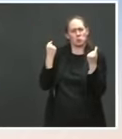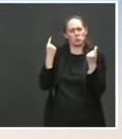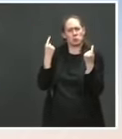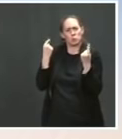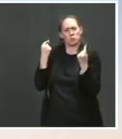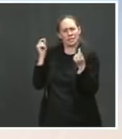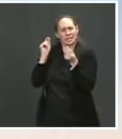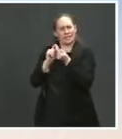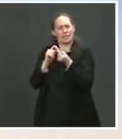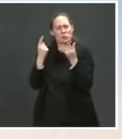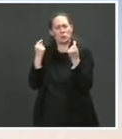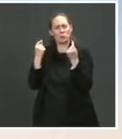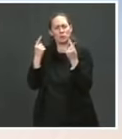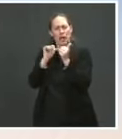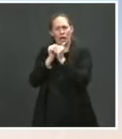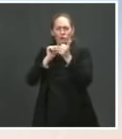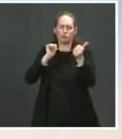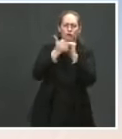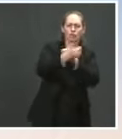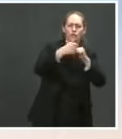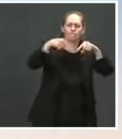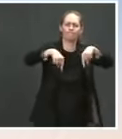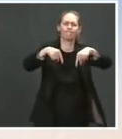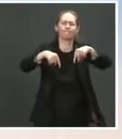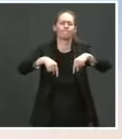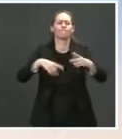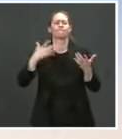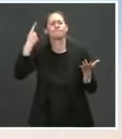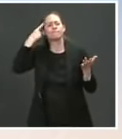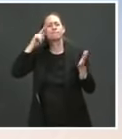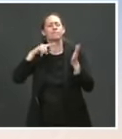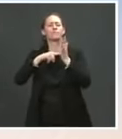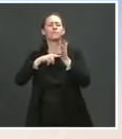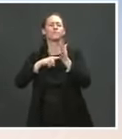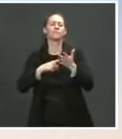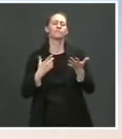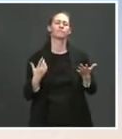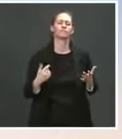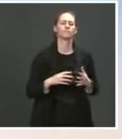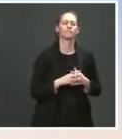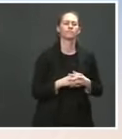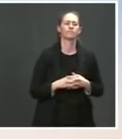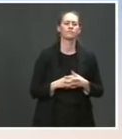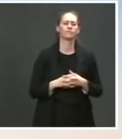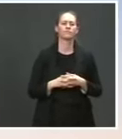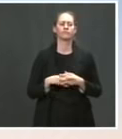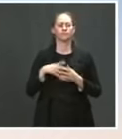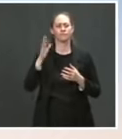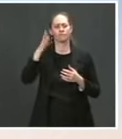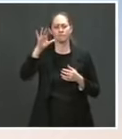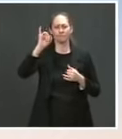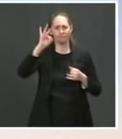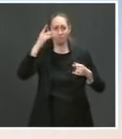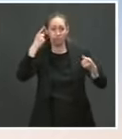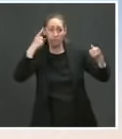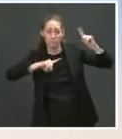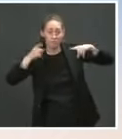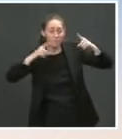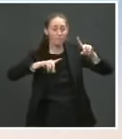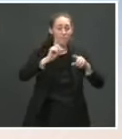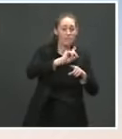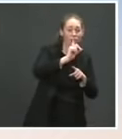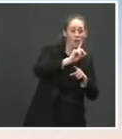example, qualified immunity isn't removed from the law, if you can't get that in a bipartisan agreement? Well, first, we're not going to get ahead of what